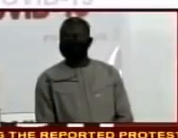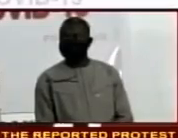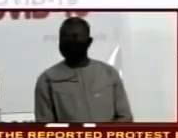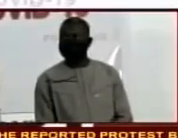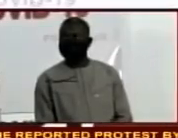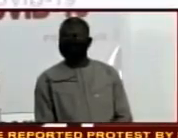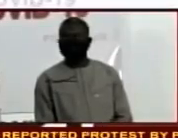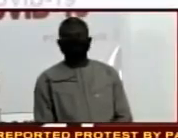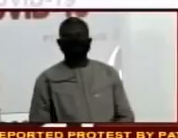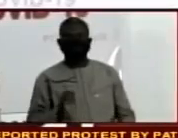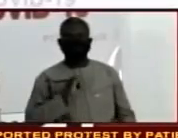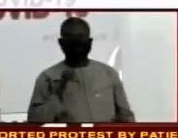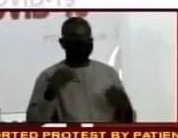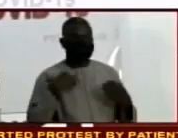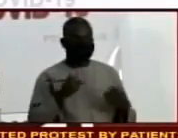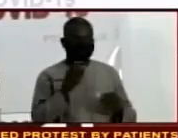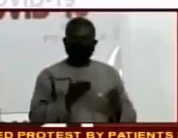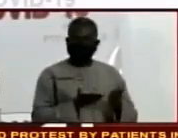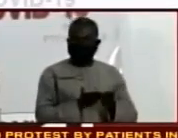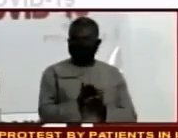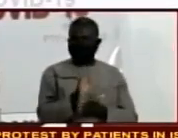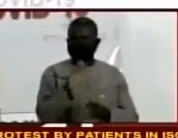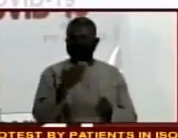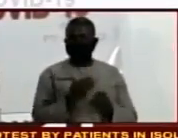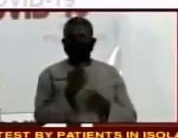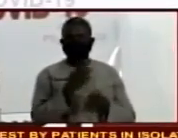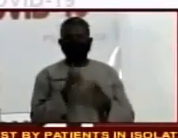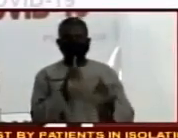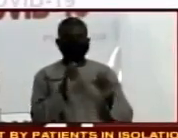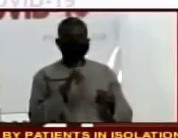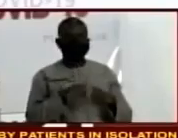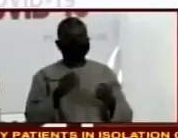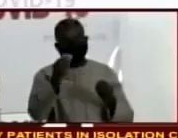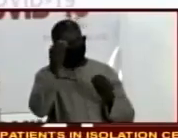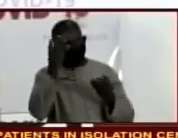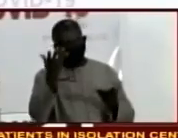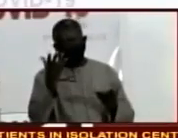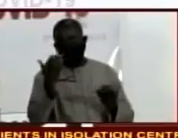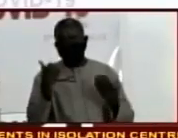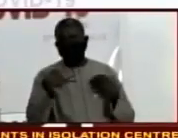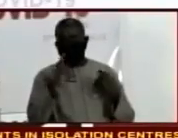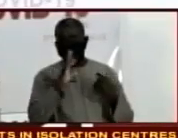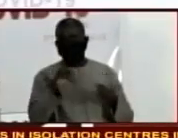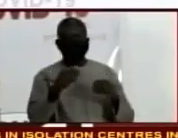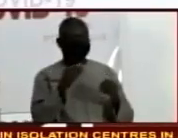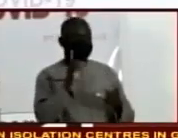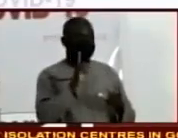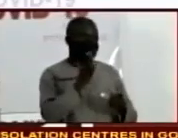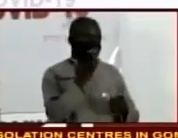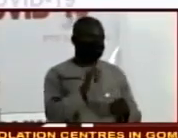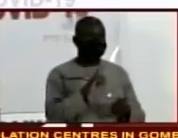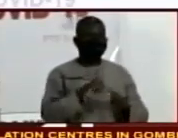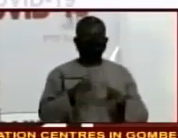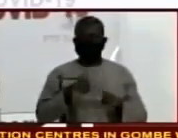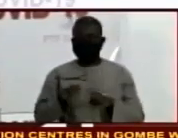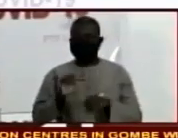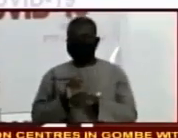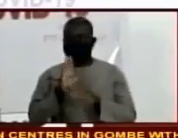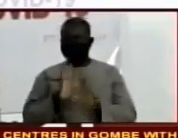gloss over a couple of the questions, but the details have been given by the various ministers and